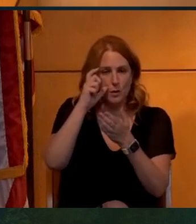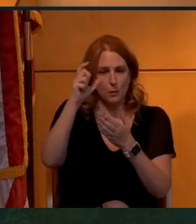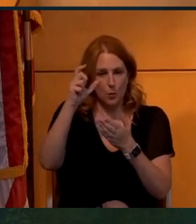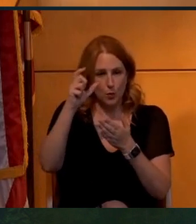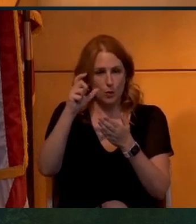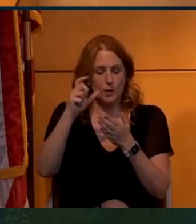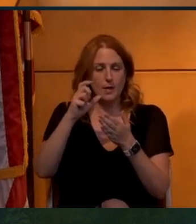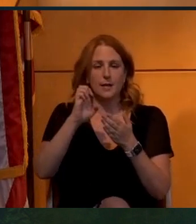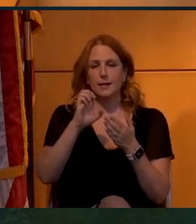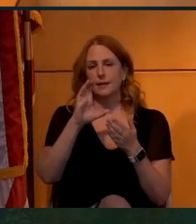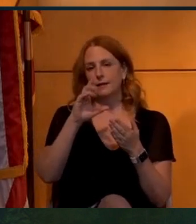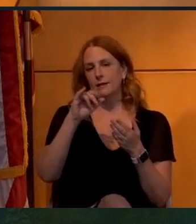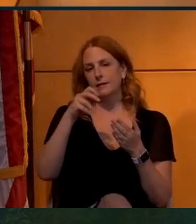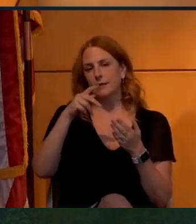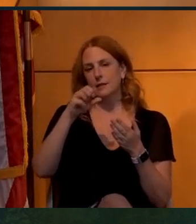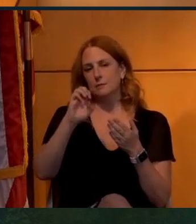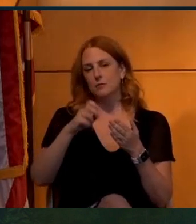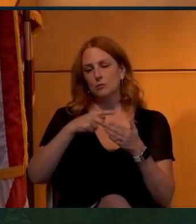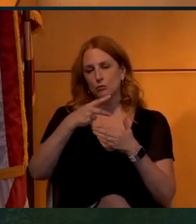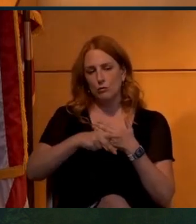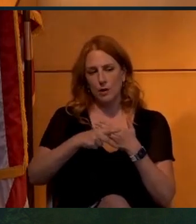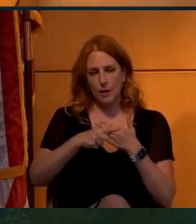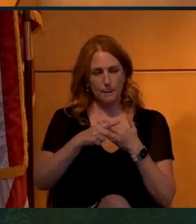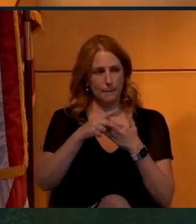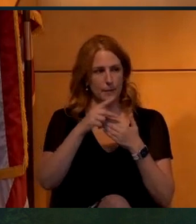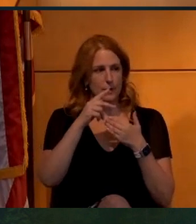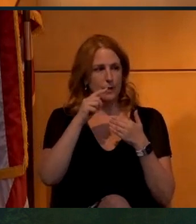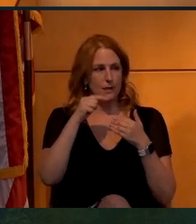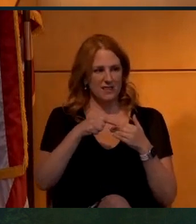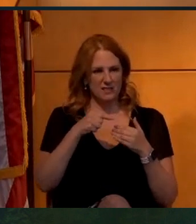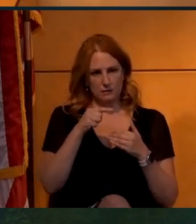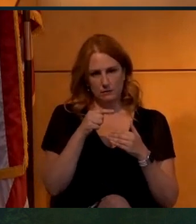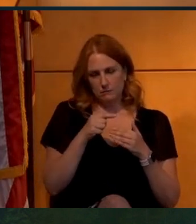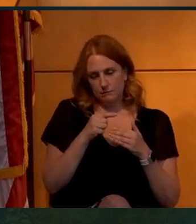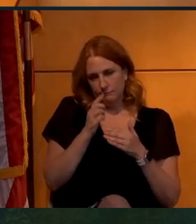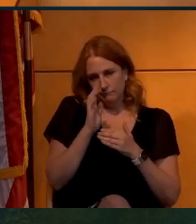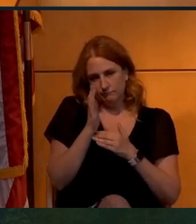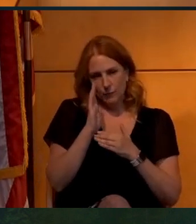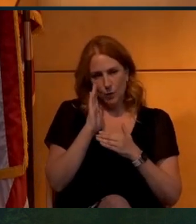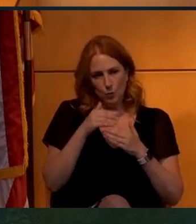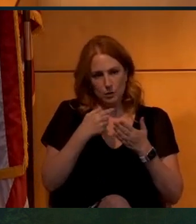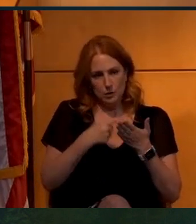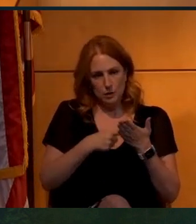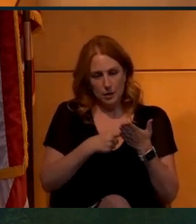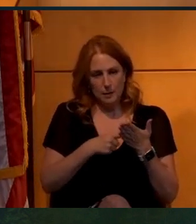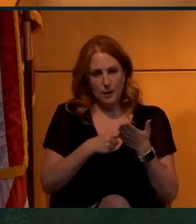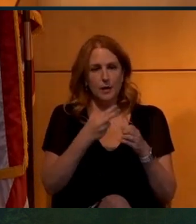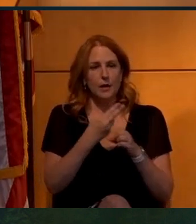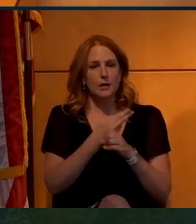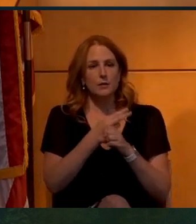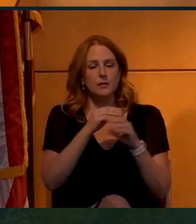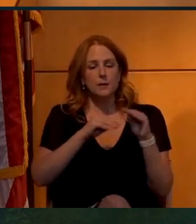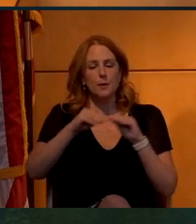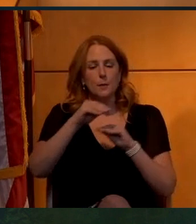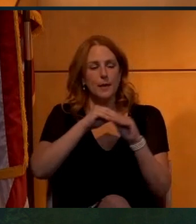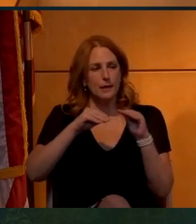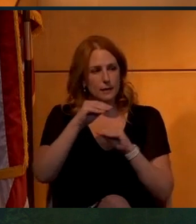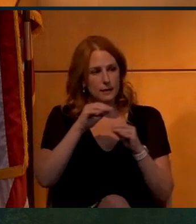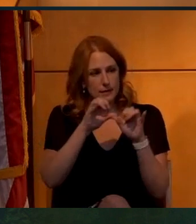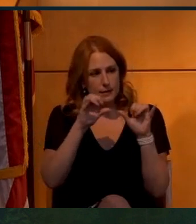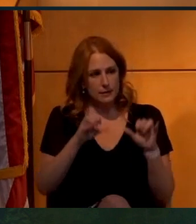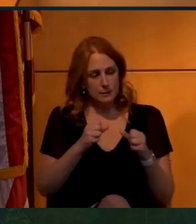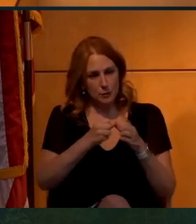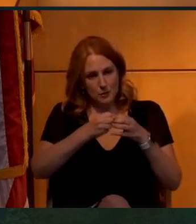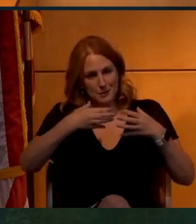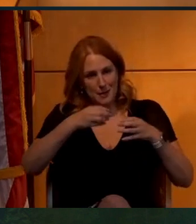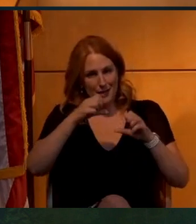Program, or CLPS, which is what I'll spend most of the rest of this talk talking about. We're developing mobility systems to help expand the science that we can